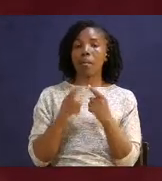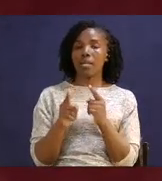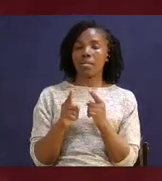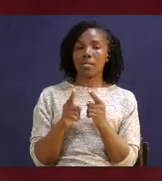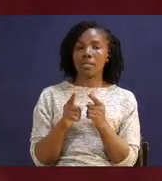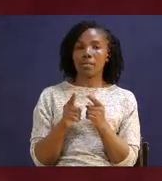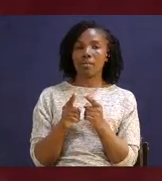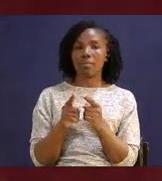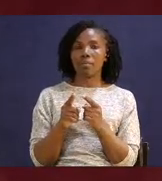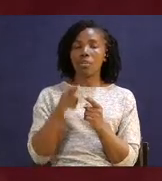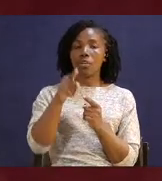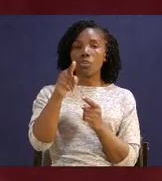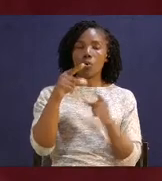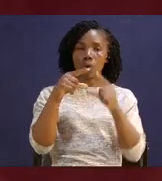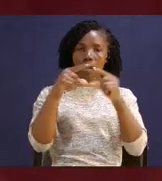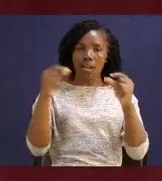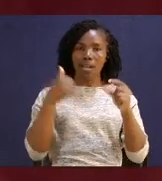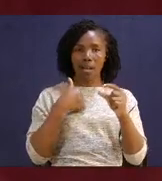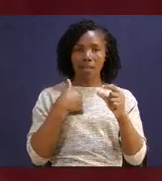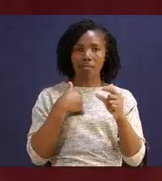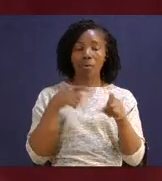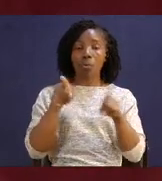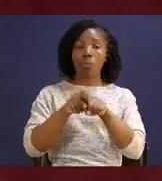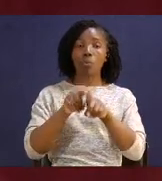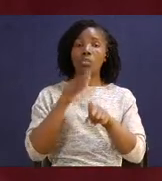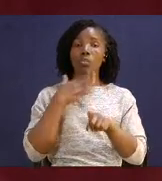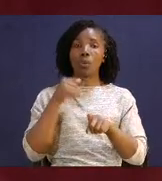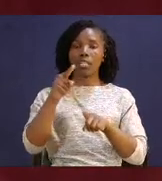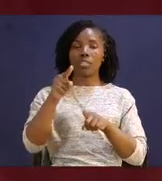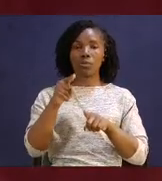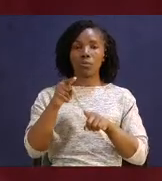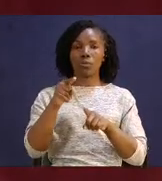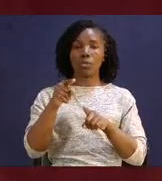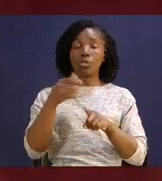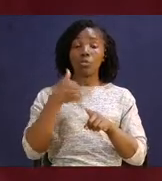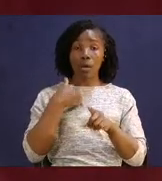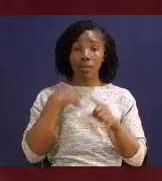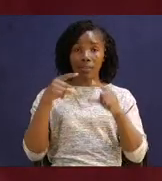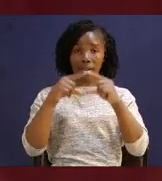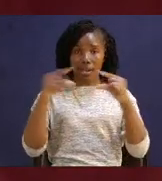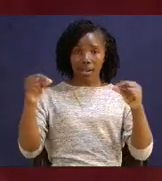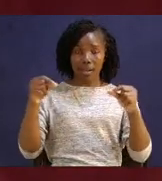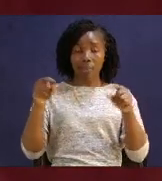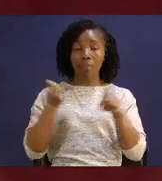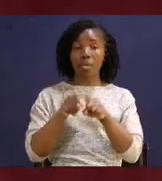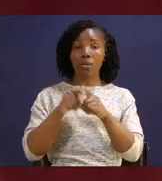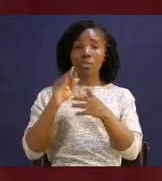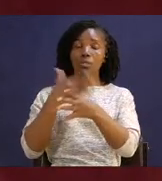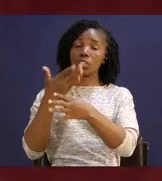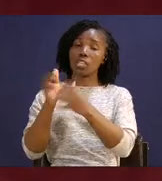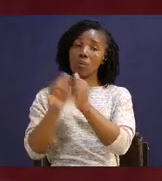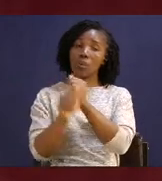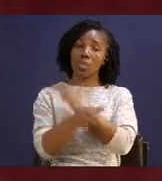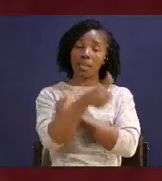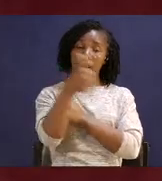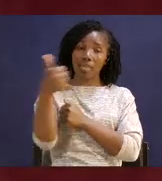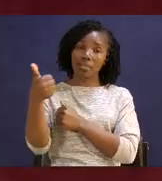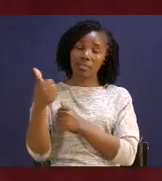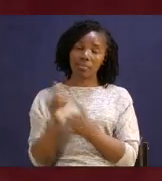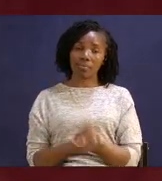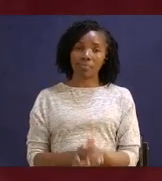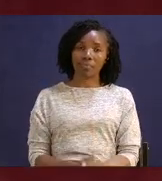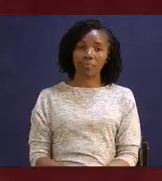than just you have a card, we also want you to have possess a card and share it out with